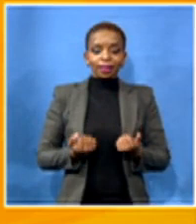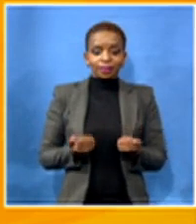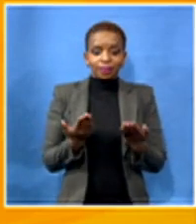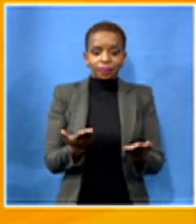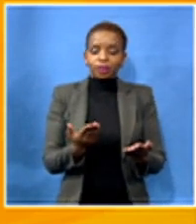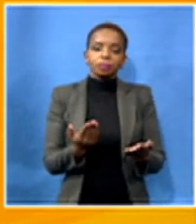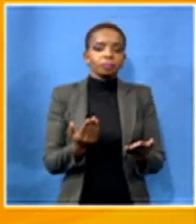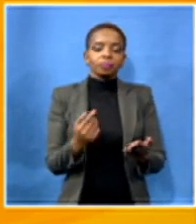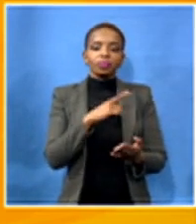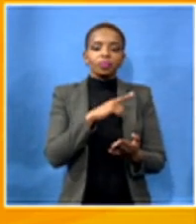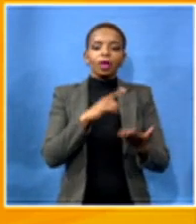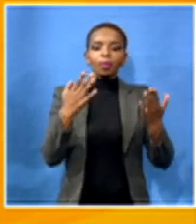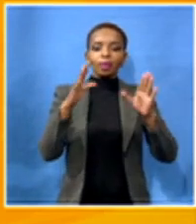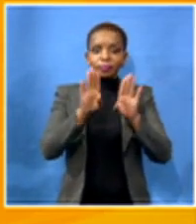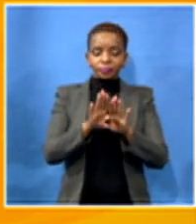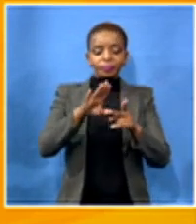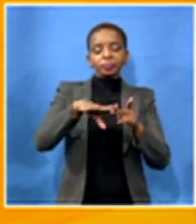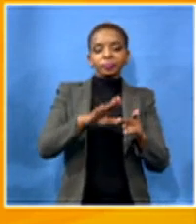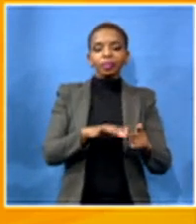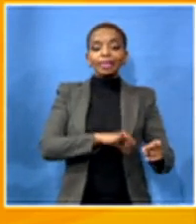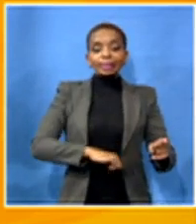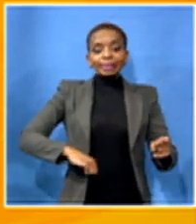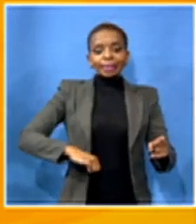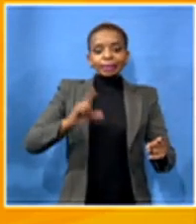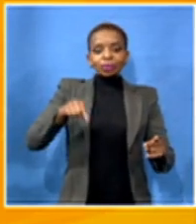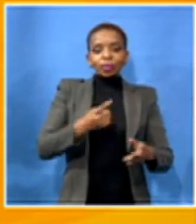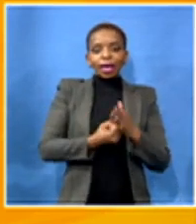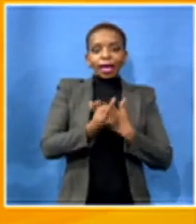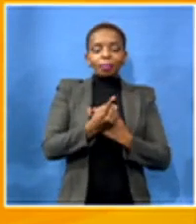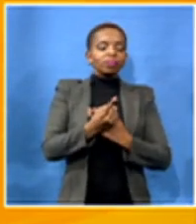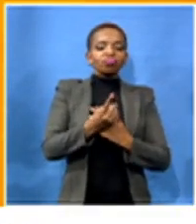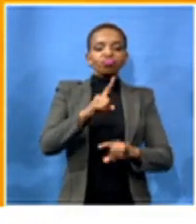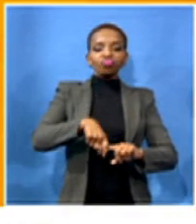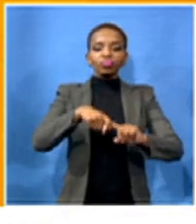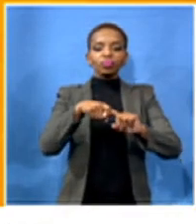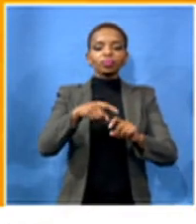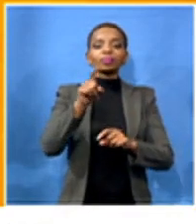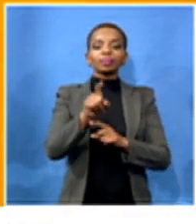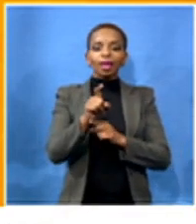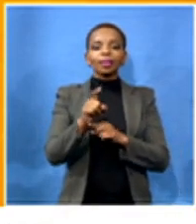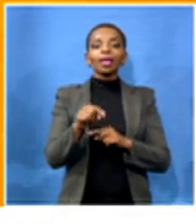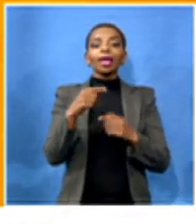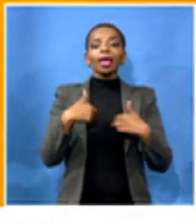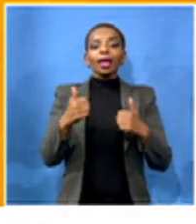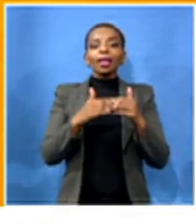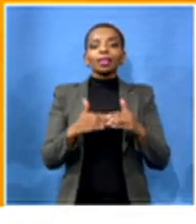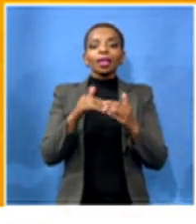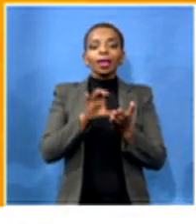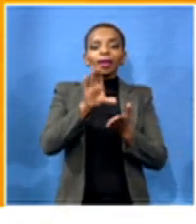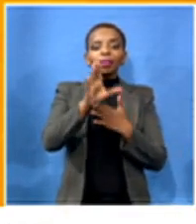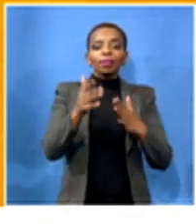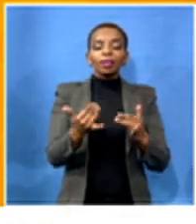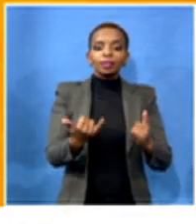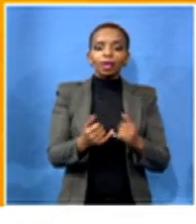the lockdown and surgeries that have been put on hold. This is according to the Board of Healthcare Funders. This is a body representing 52